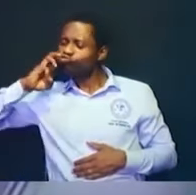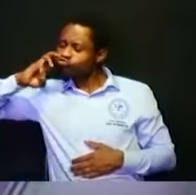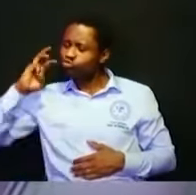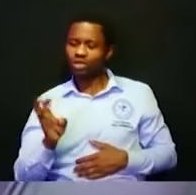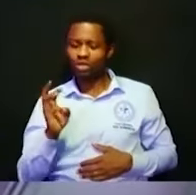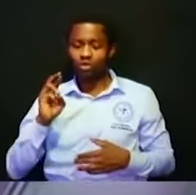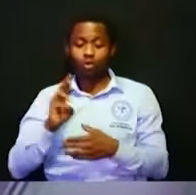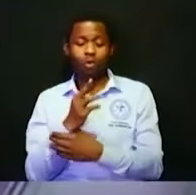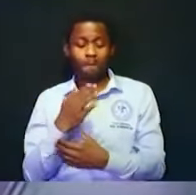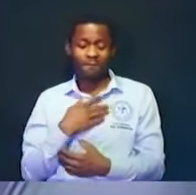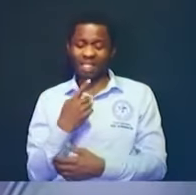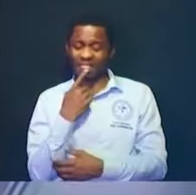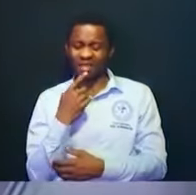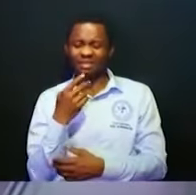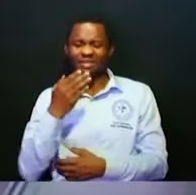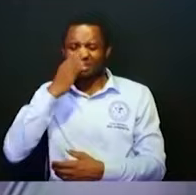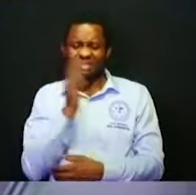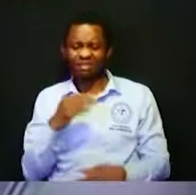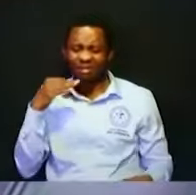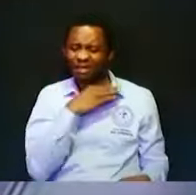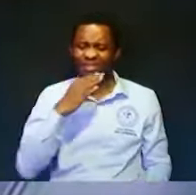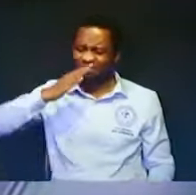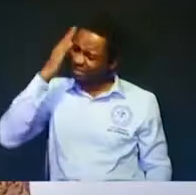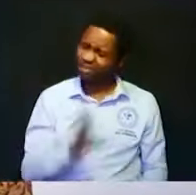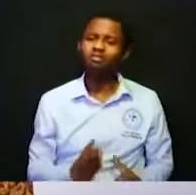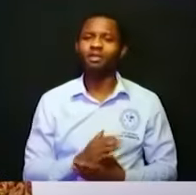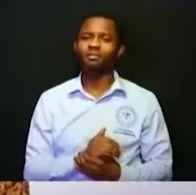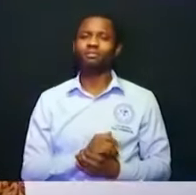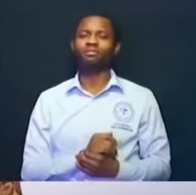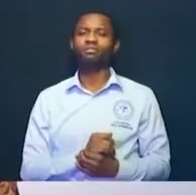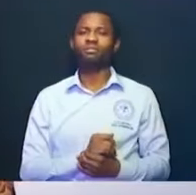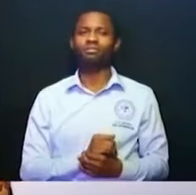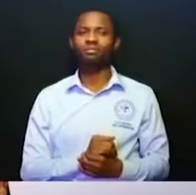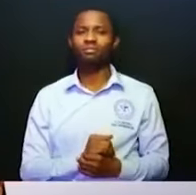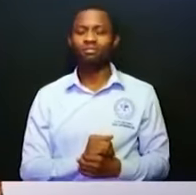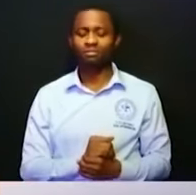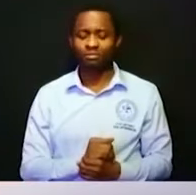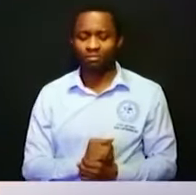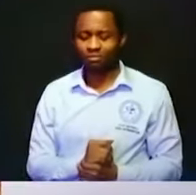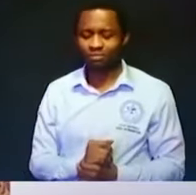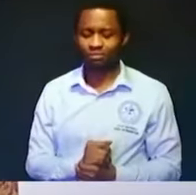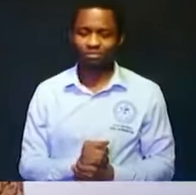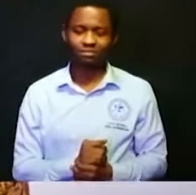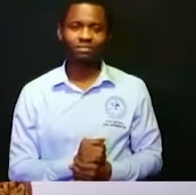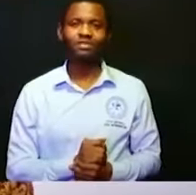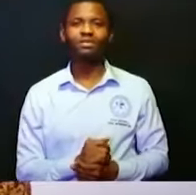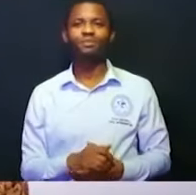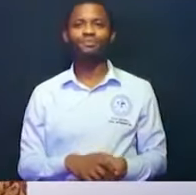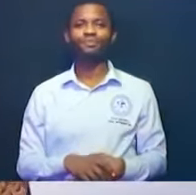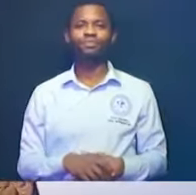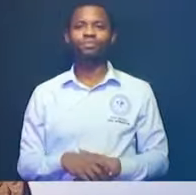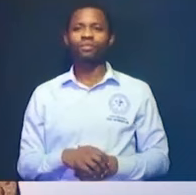tongue will not utter lies. Na o se se wonyankopon a wayi me bim kro ani otumfo a o hye